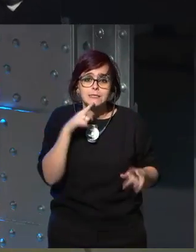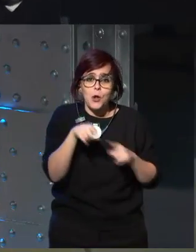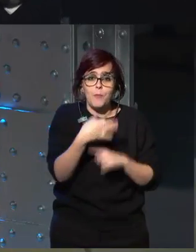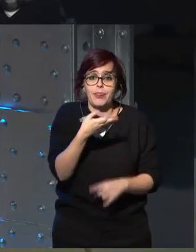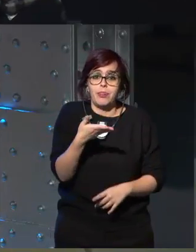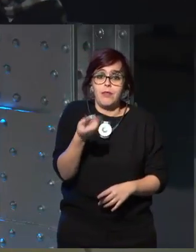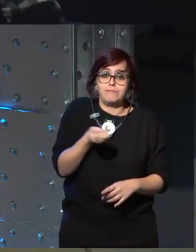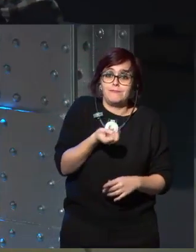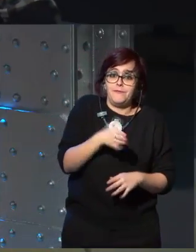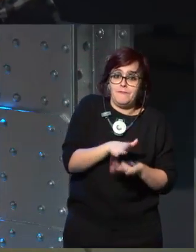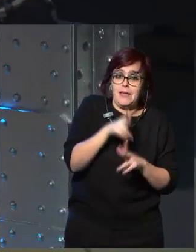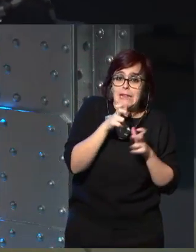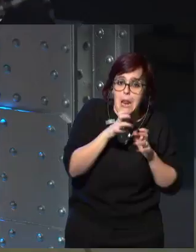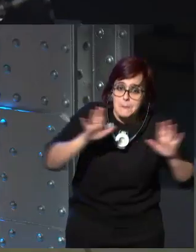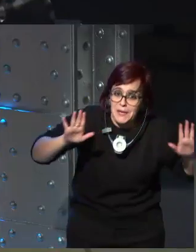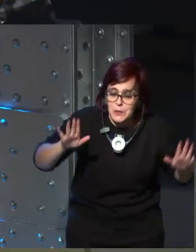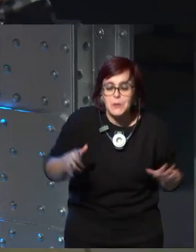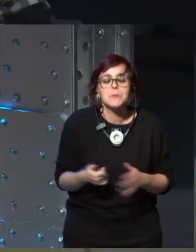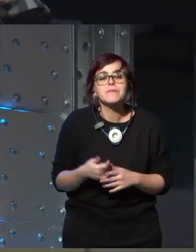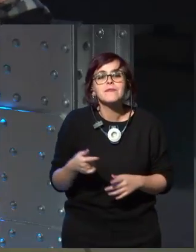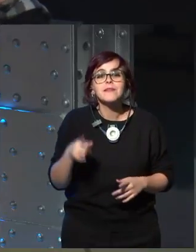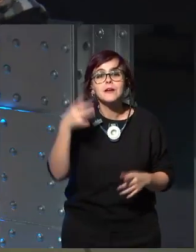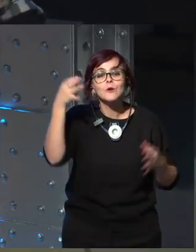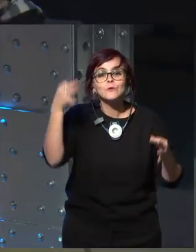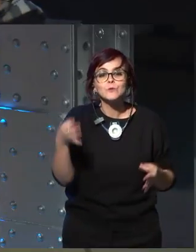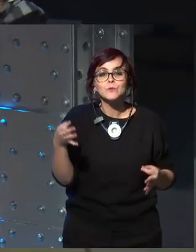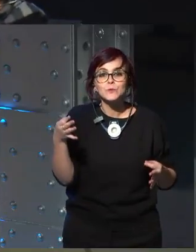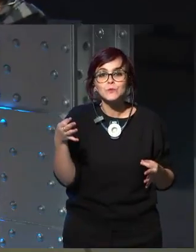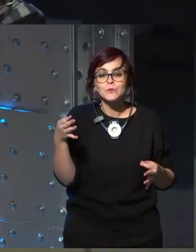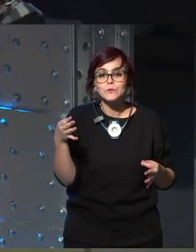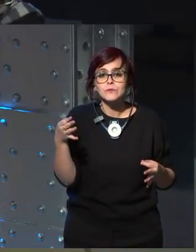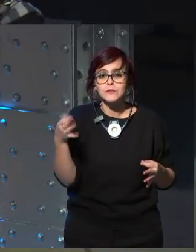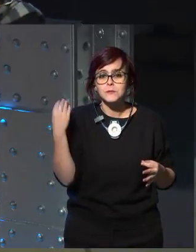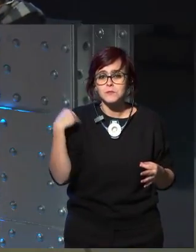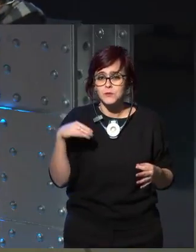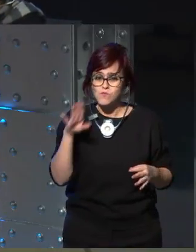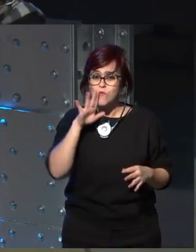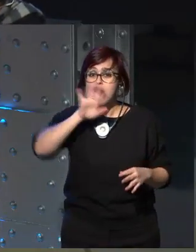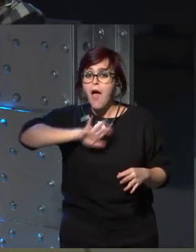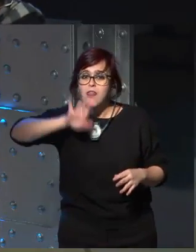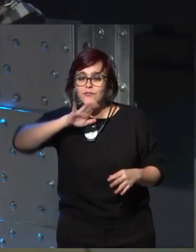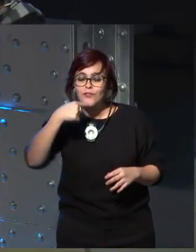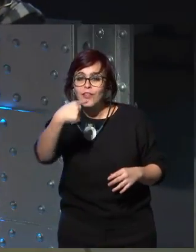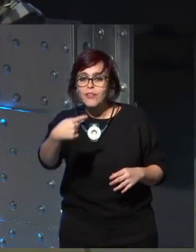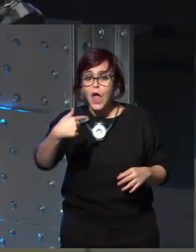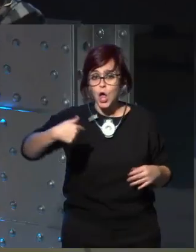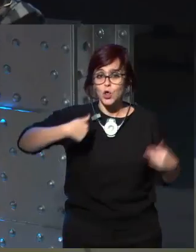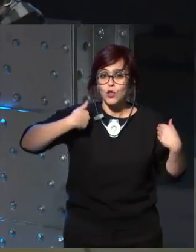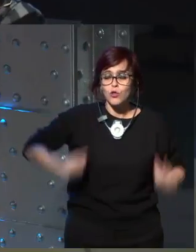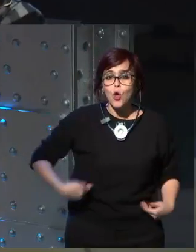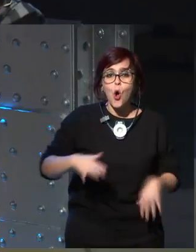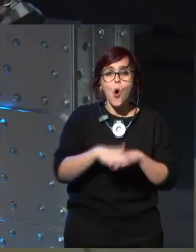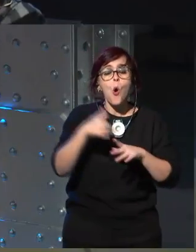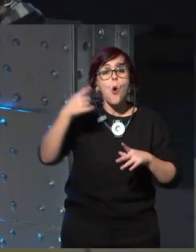radio you listen to either, but some people have said Or you were telling a story before that